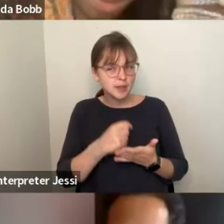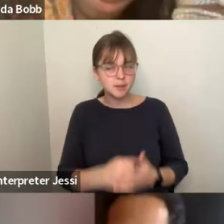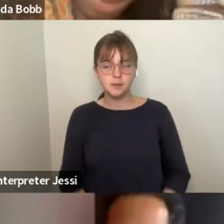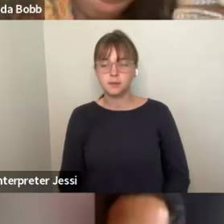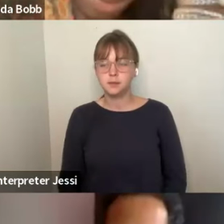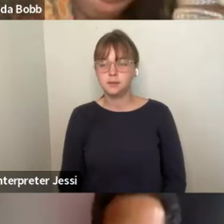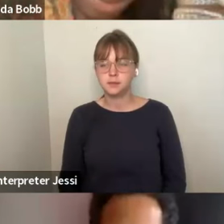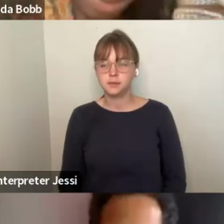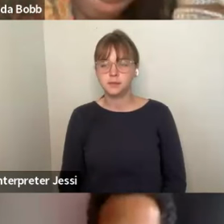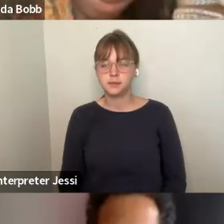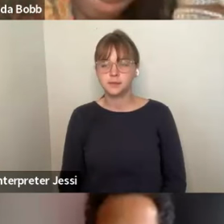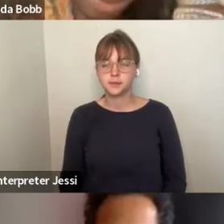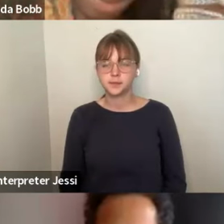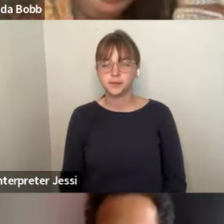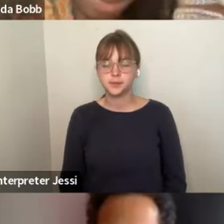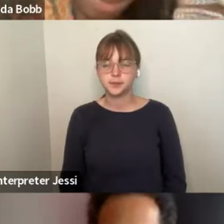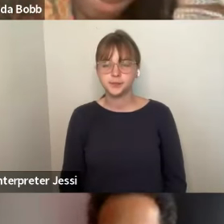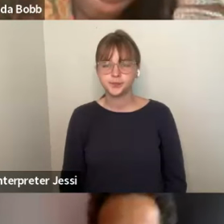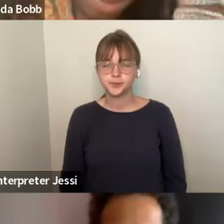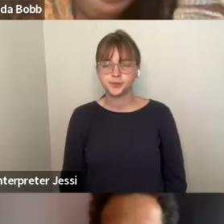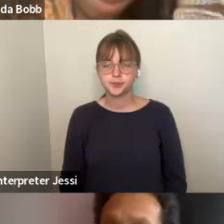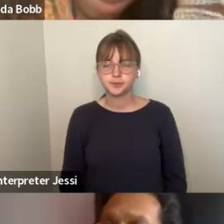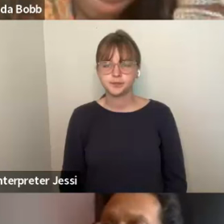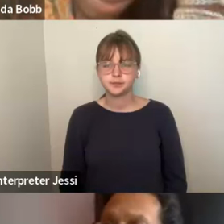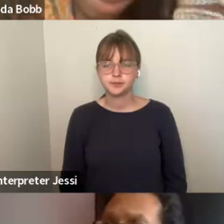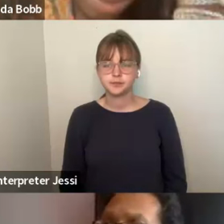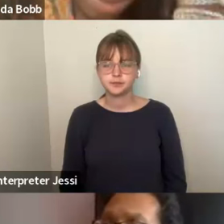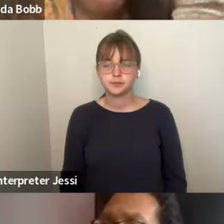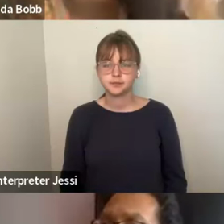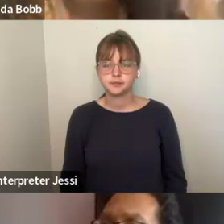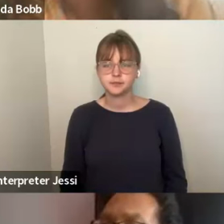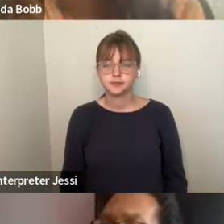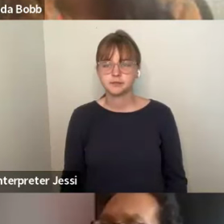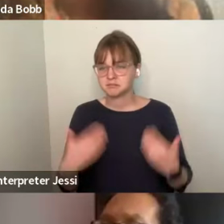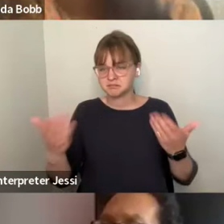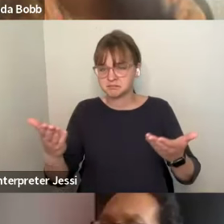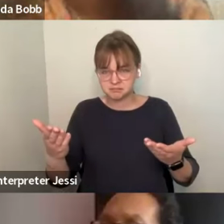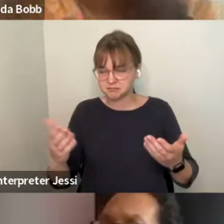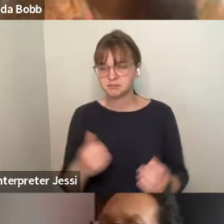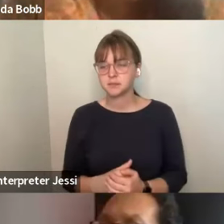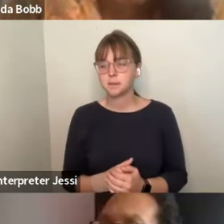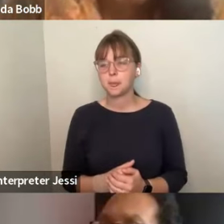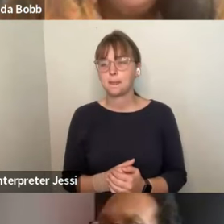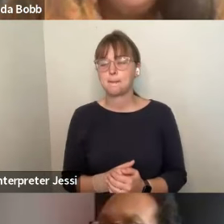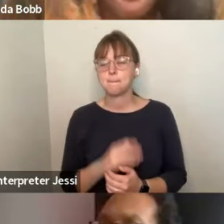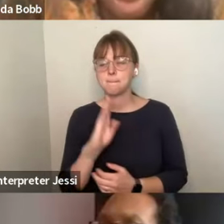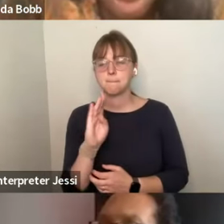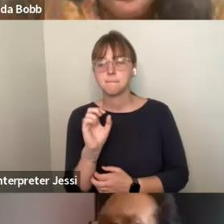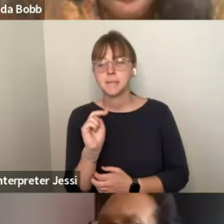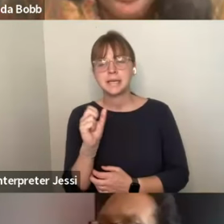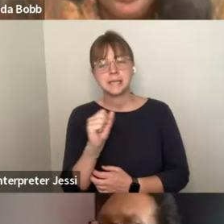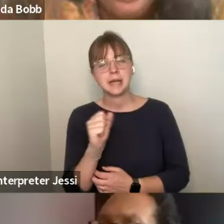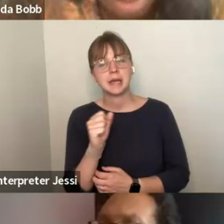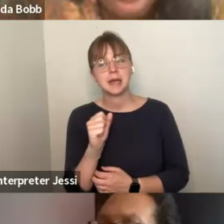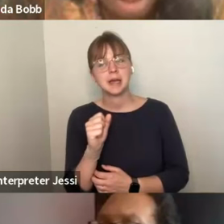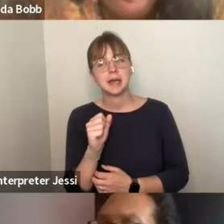getting youth into care? And well, I'll let you respond. Yeah. In fact,